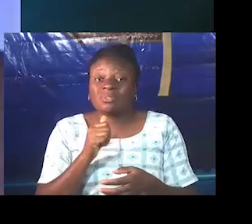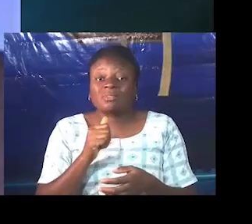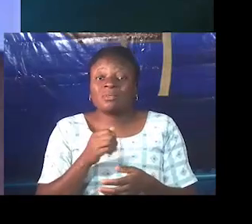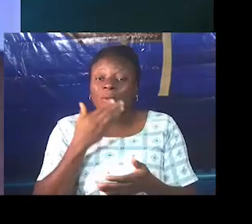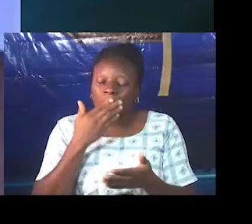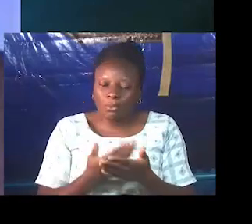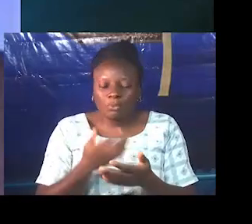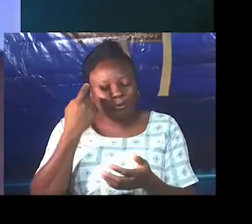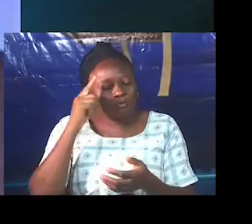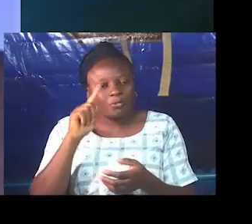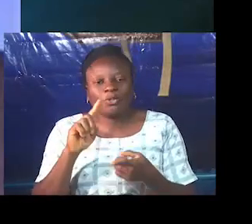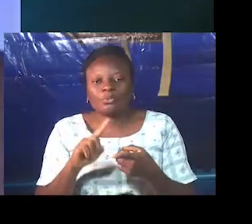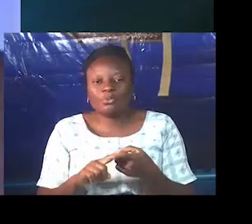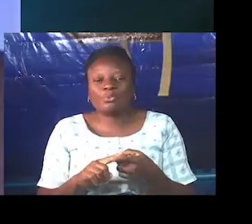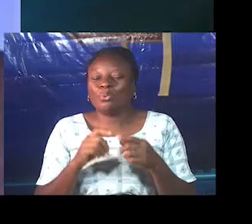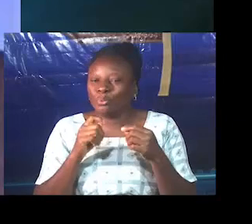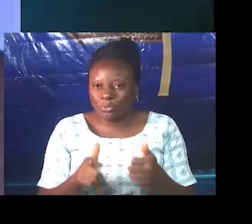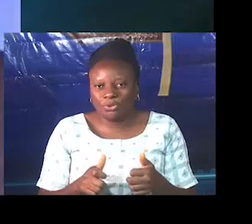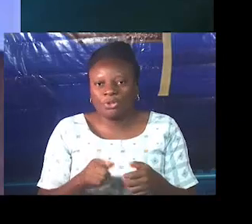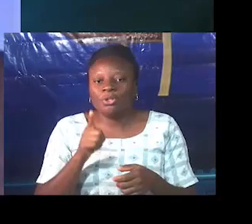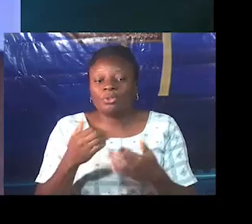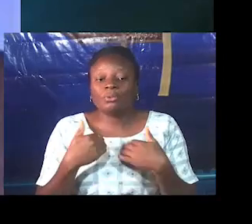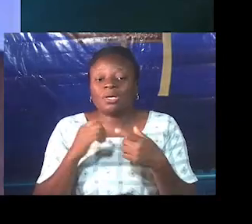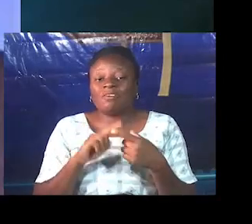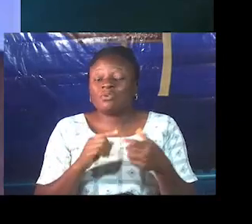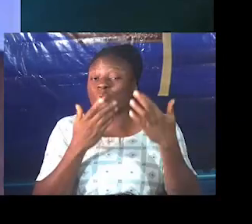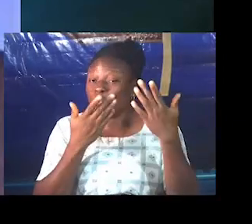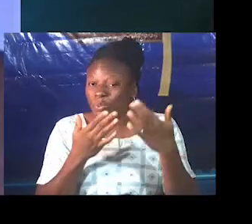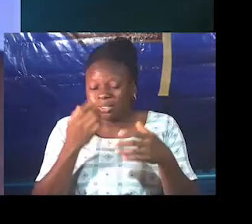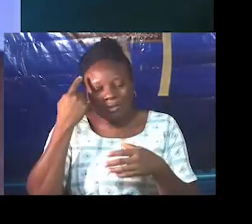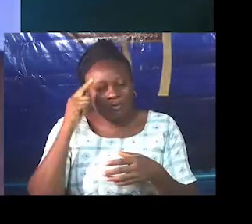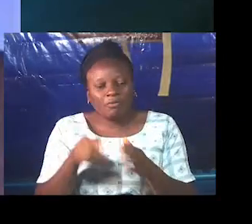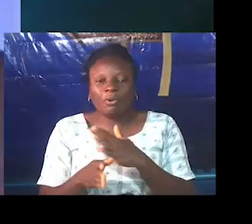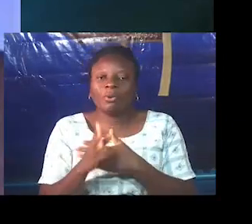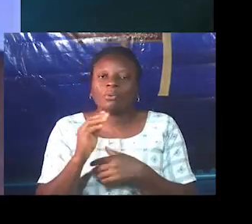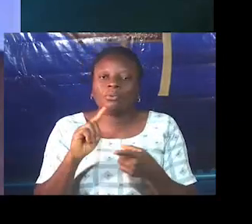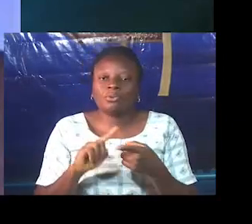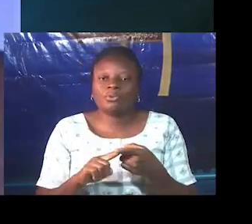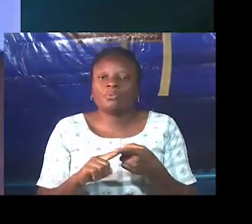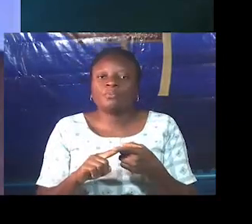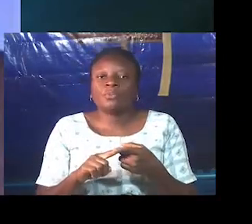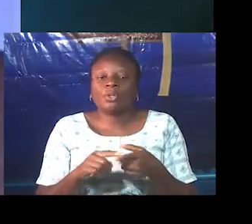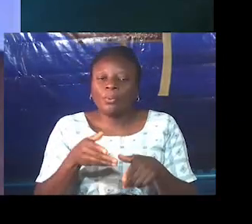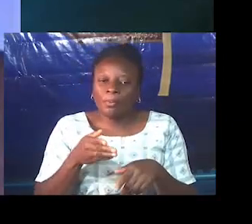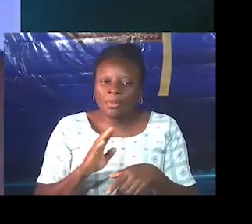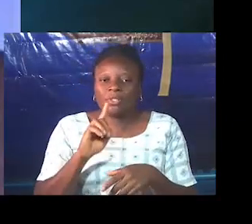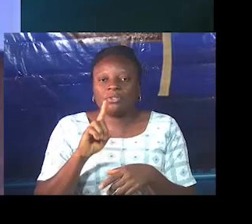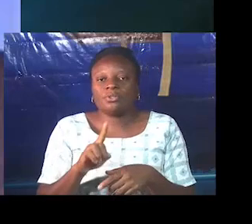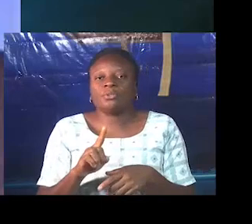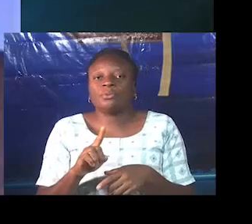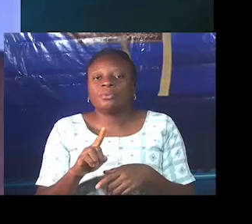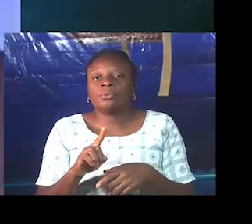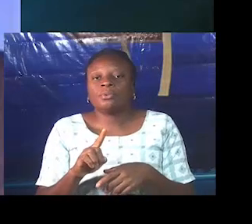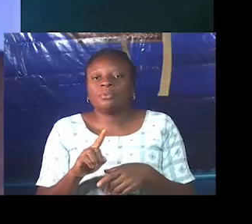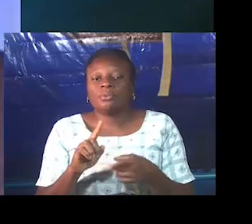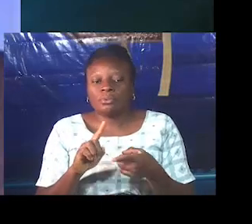on now. But the stage in which we have reached, I still want you to turn to Genesis chapter